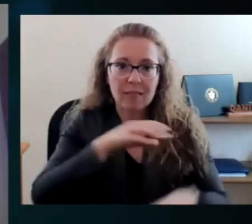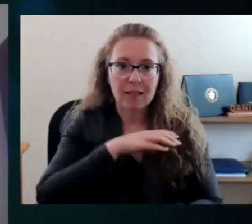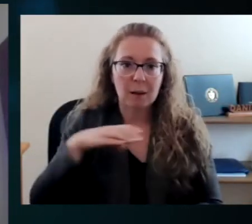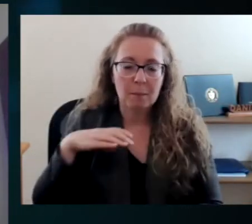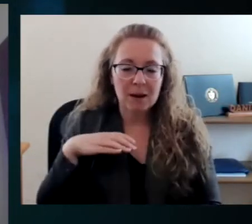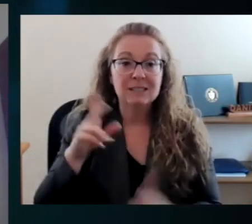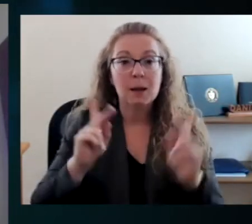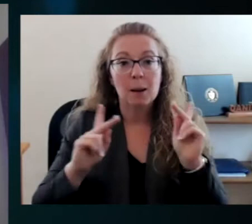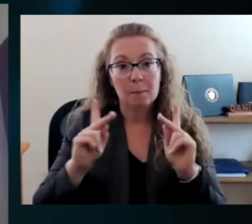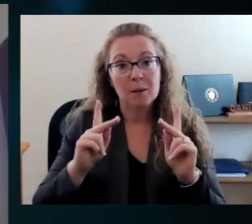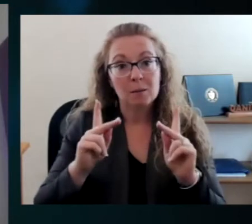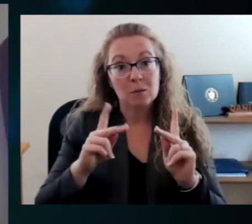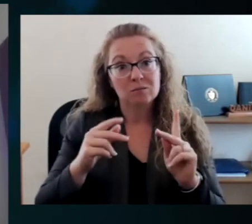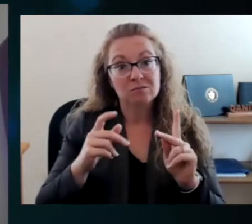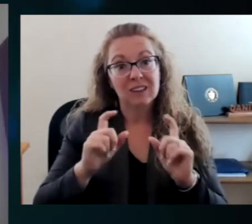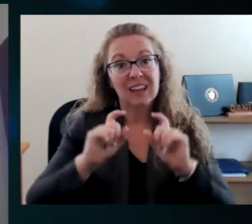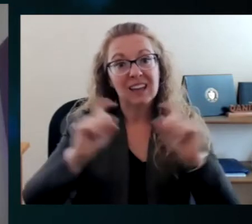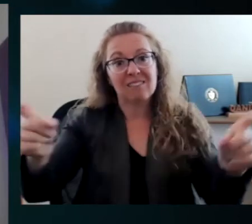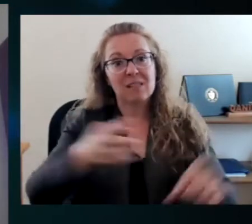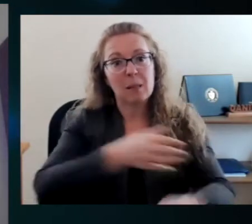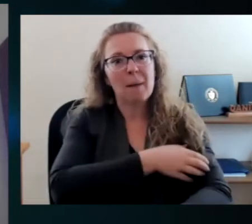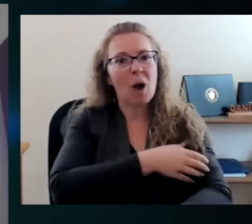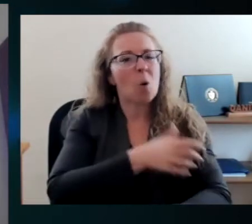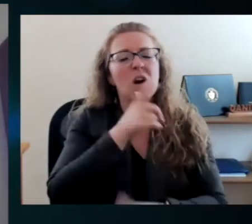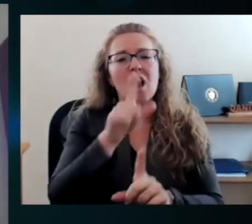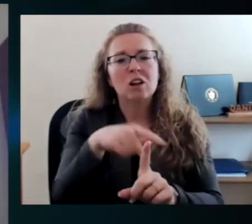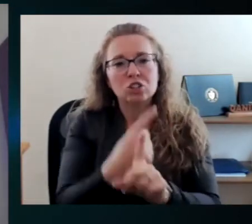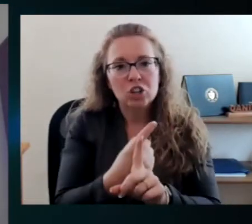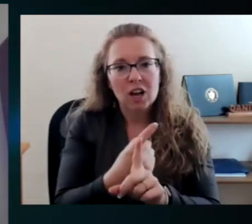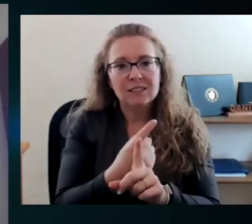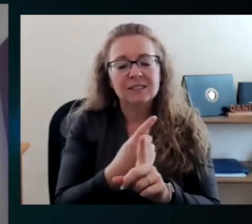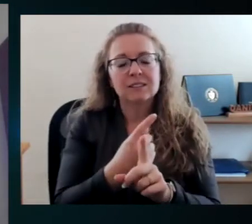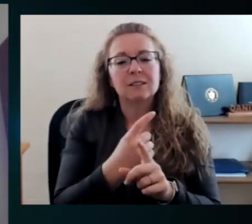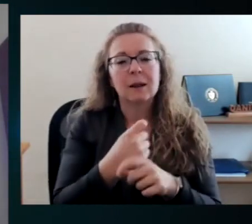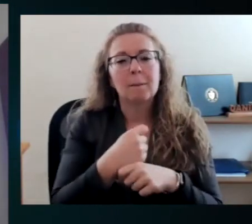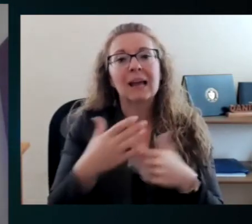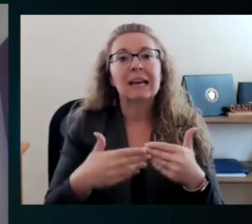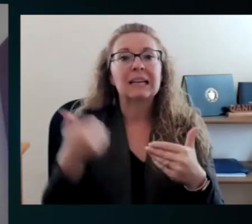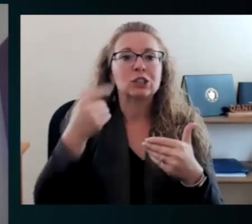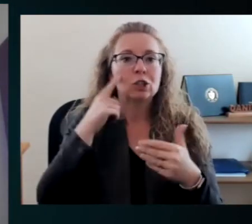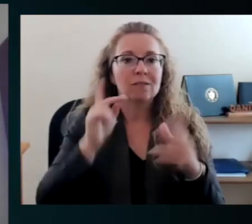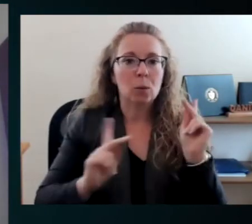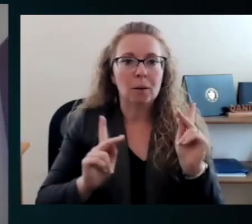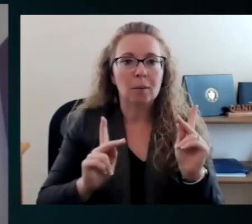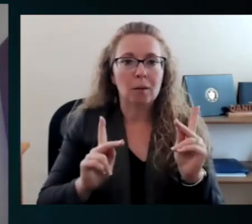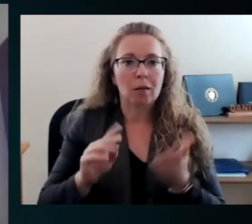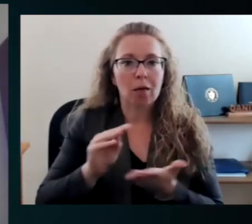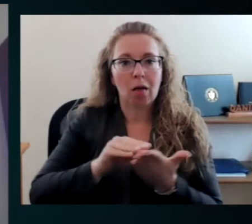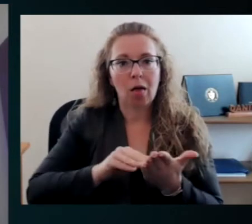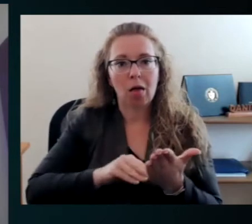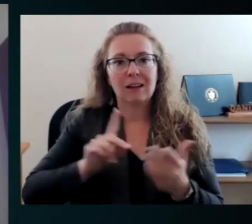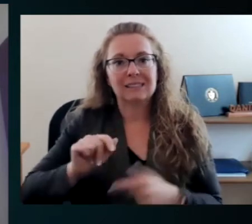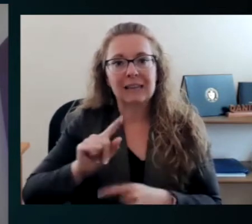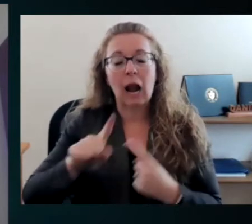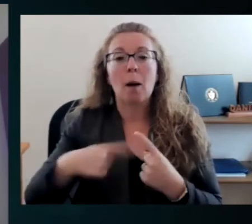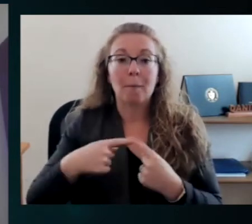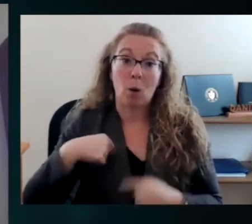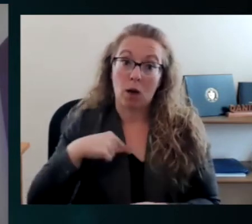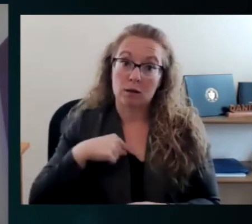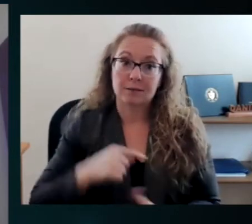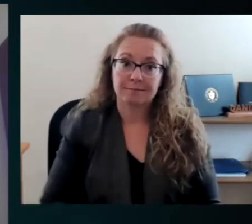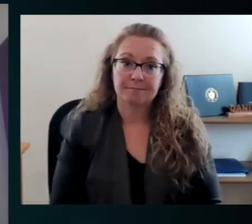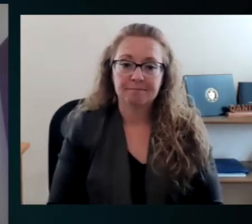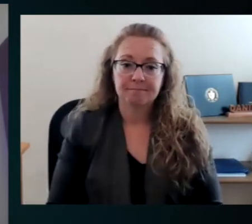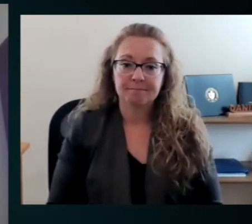real change, not just how to make it easier for people to collect data on us. Kate Shore